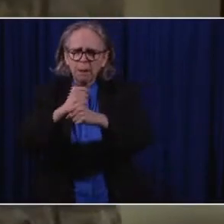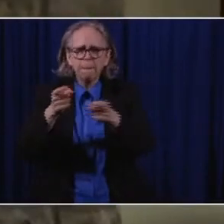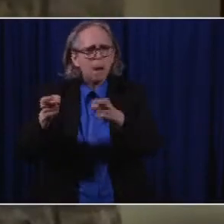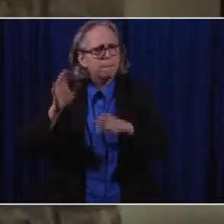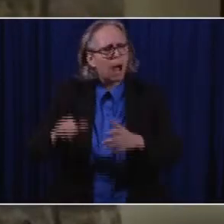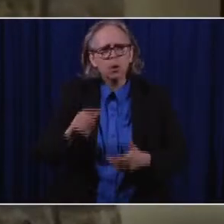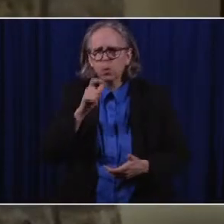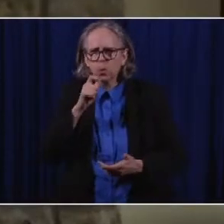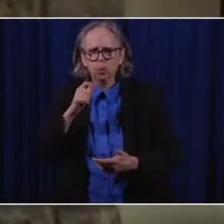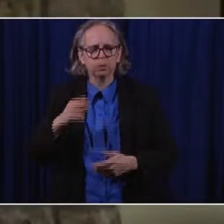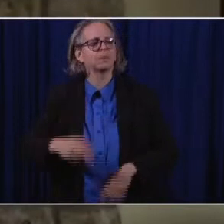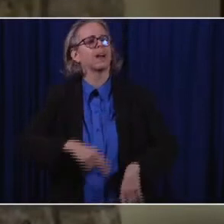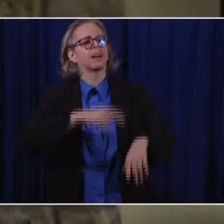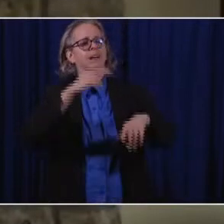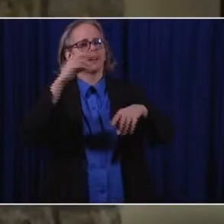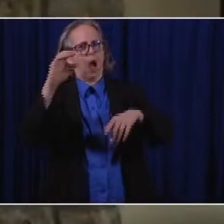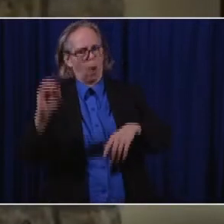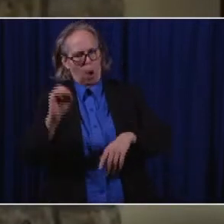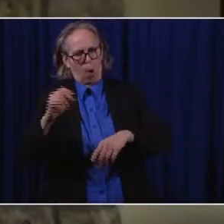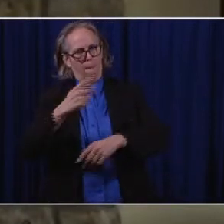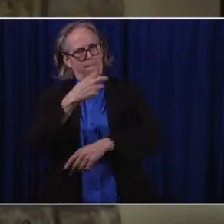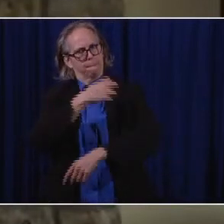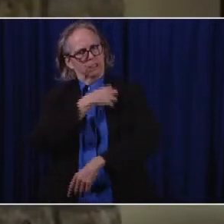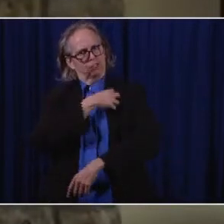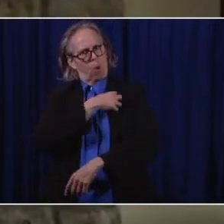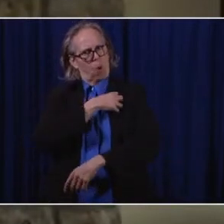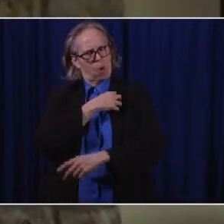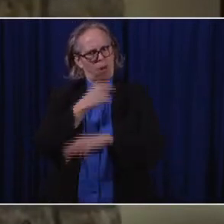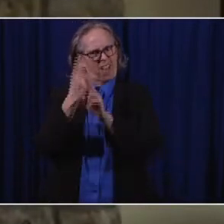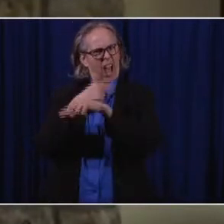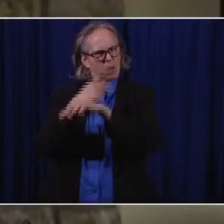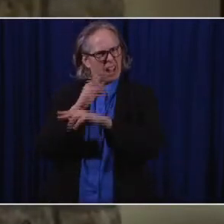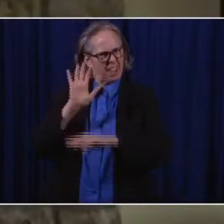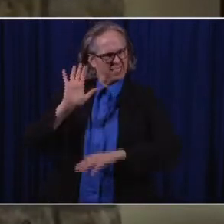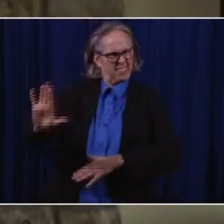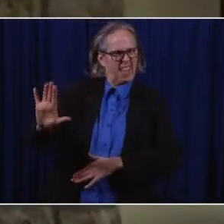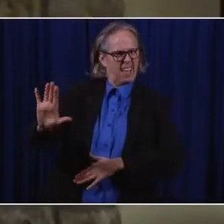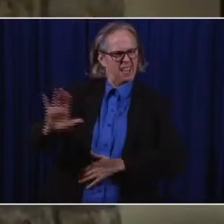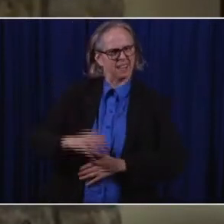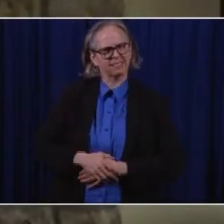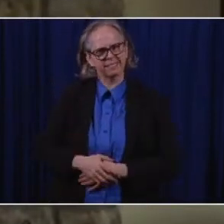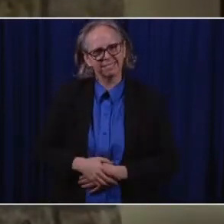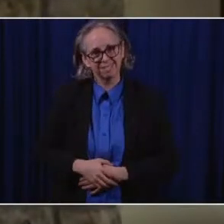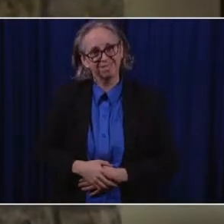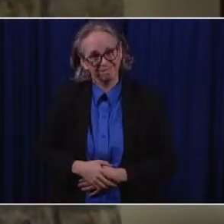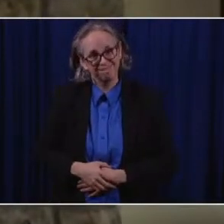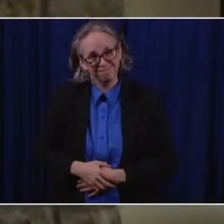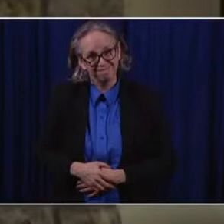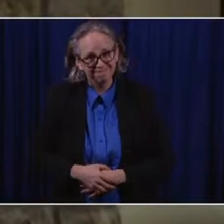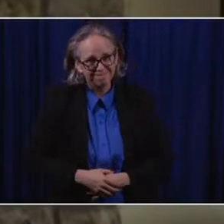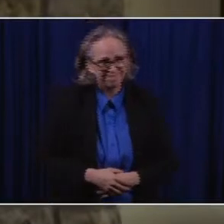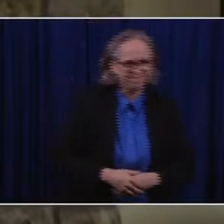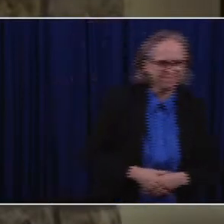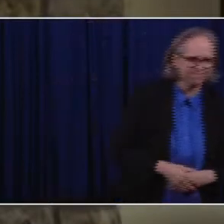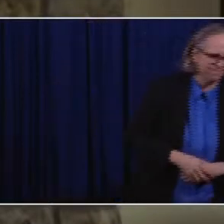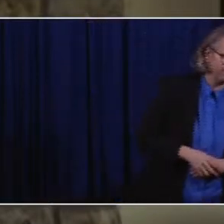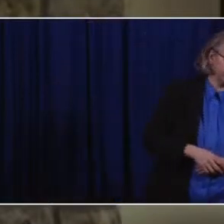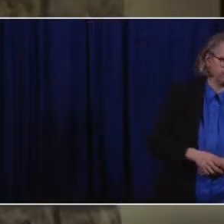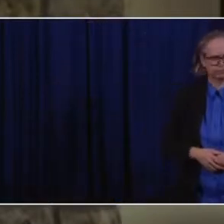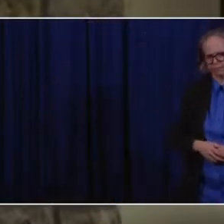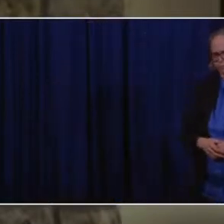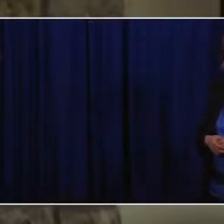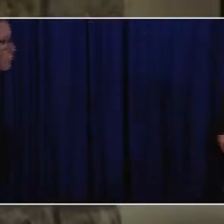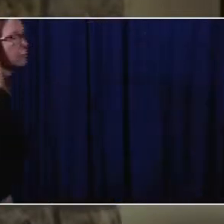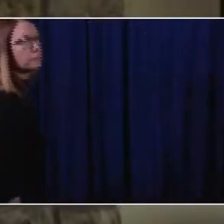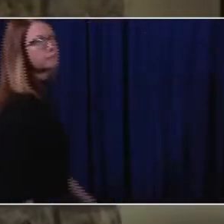law enforcement. So those are not my decisions, none of it. Next question is from Spencer Hickey at Hannah News